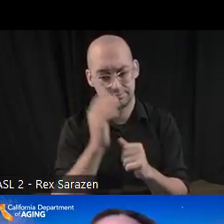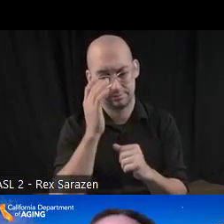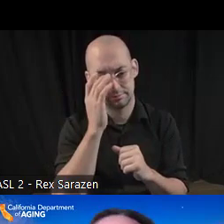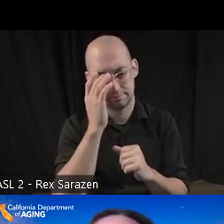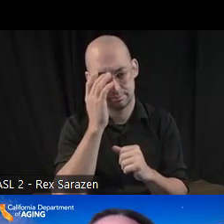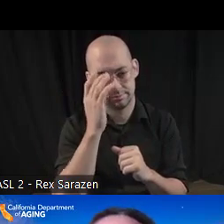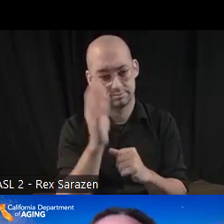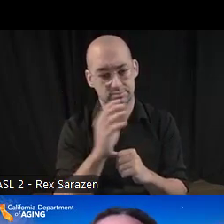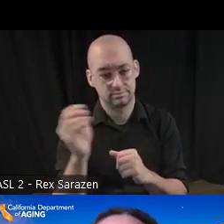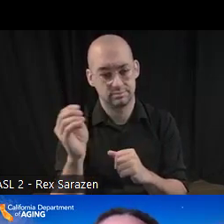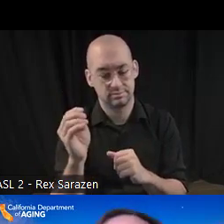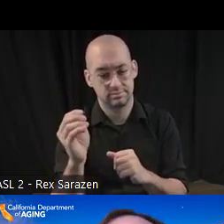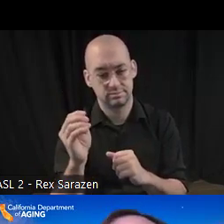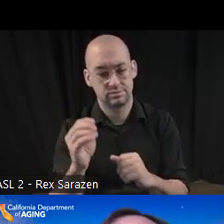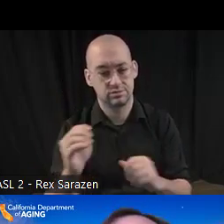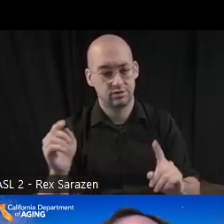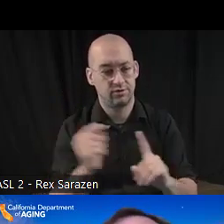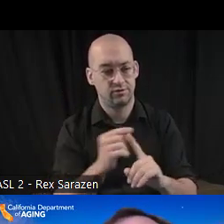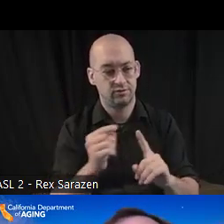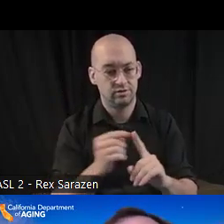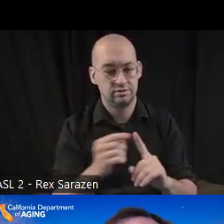And so first we have,